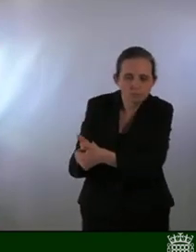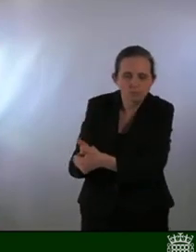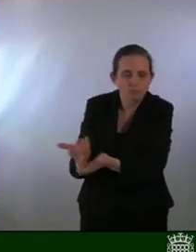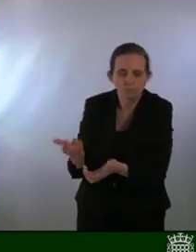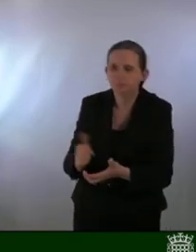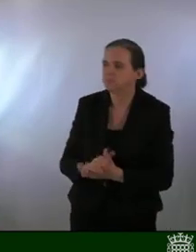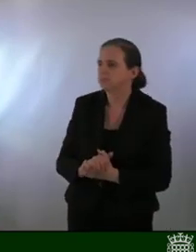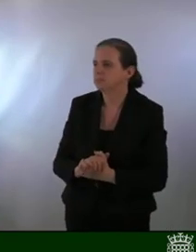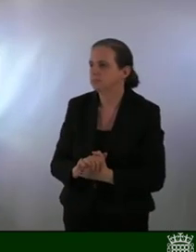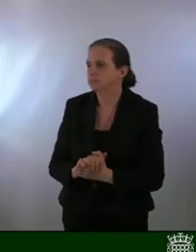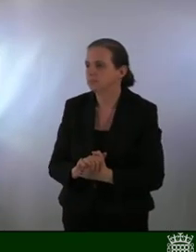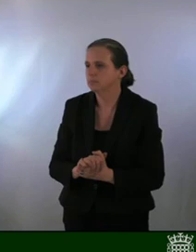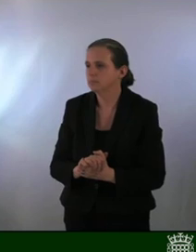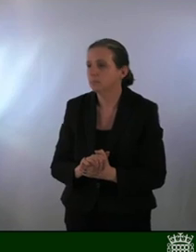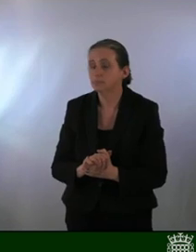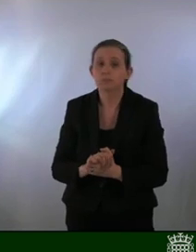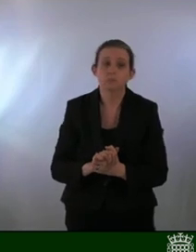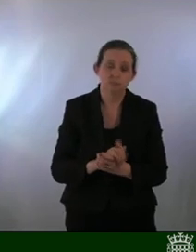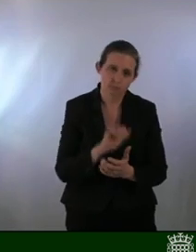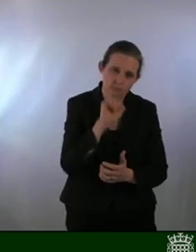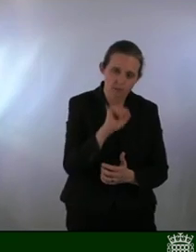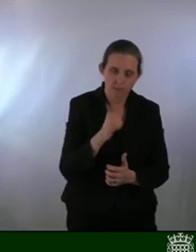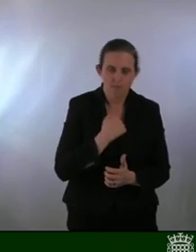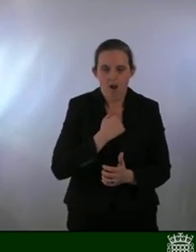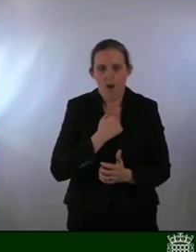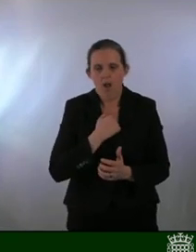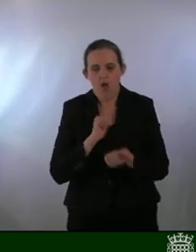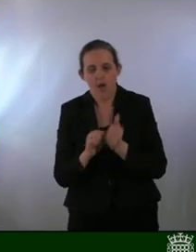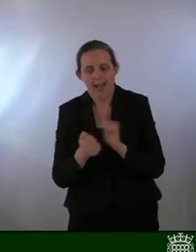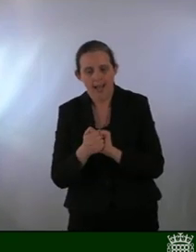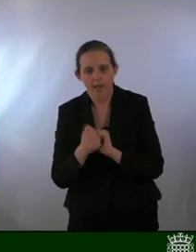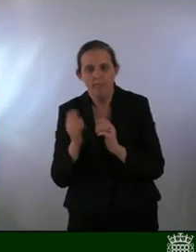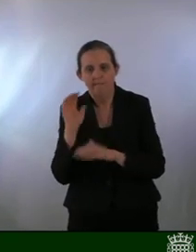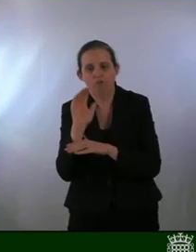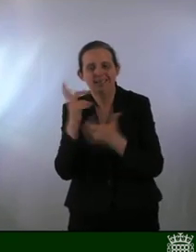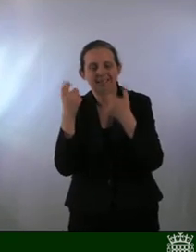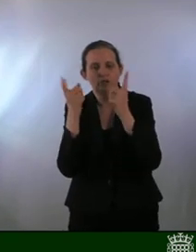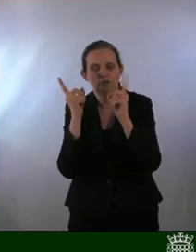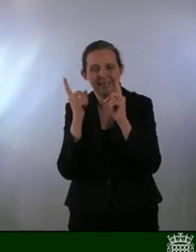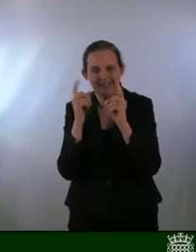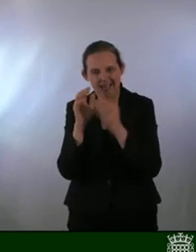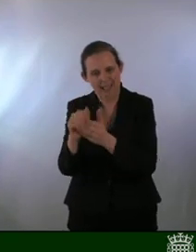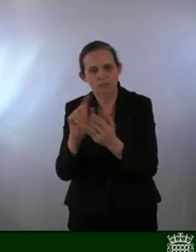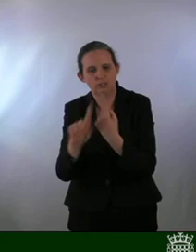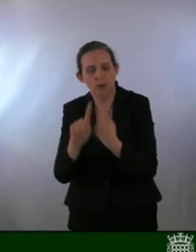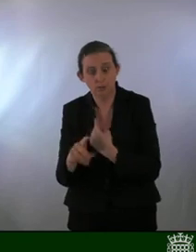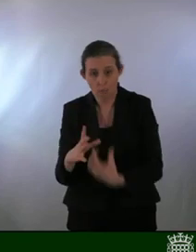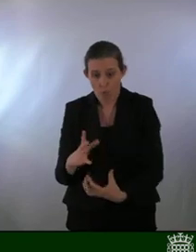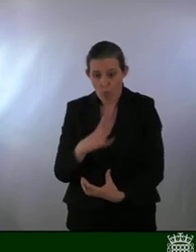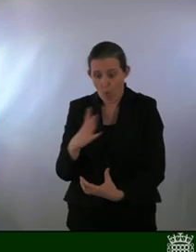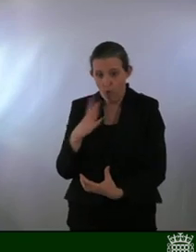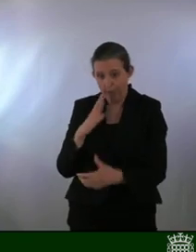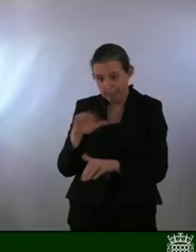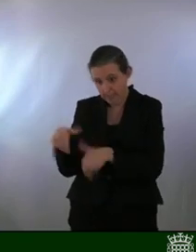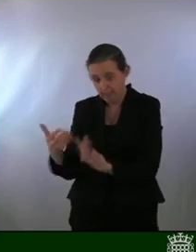Point. My right honourable friend, the Foreign Secretary, is leading on this response. We've already provided medical capability to